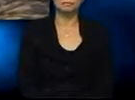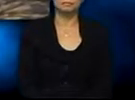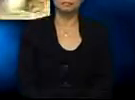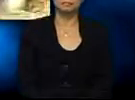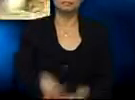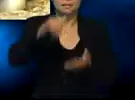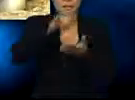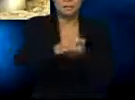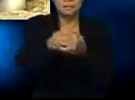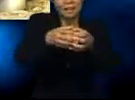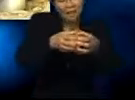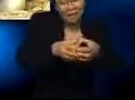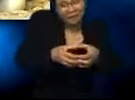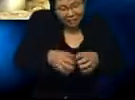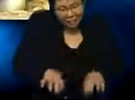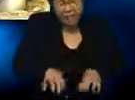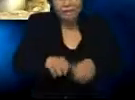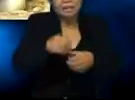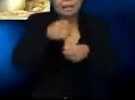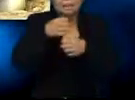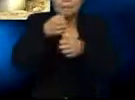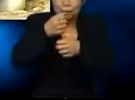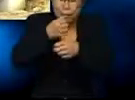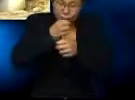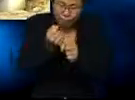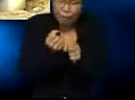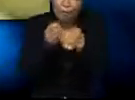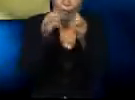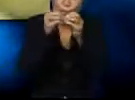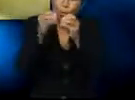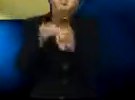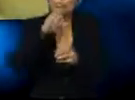Ducks lay eggs that will produce more ducks.